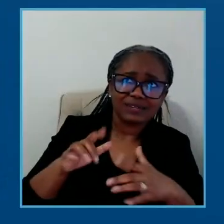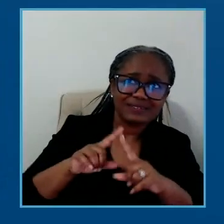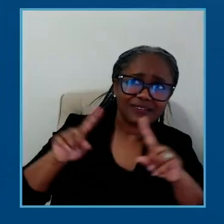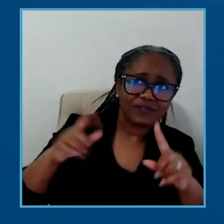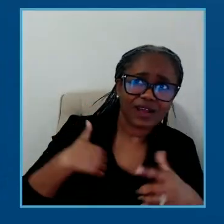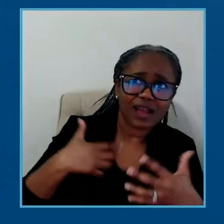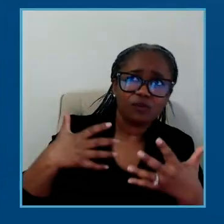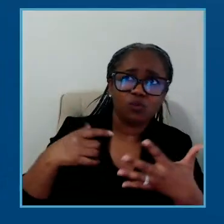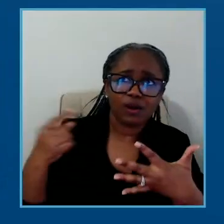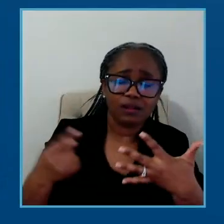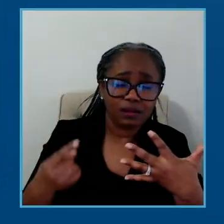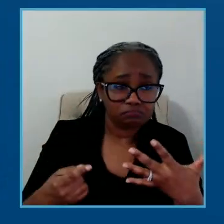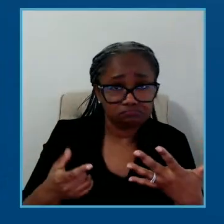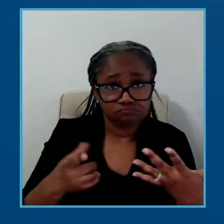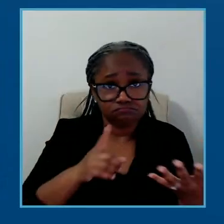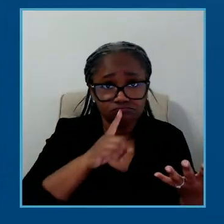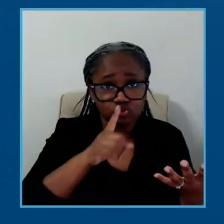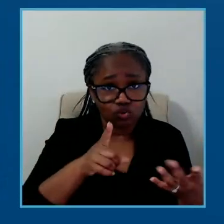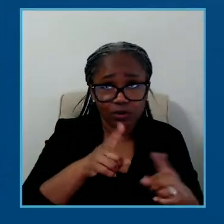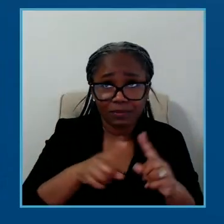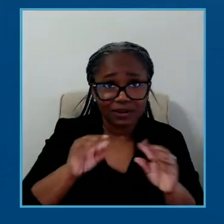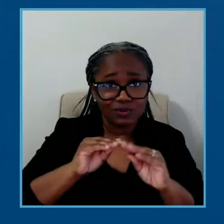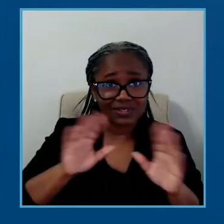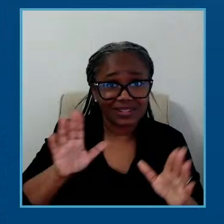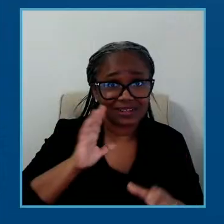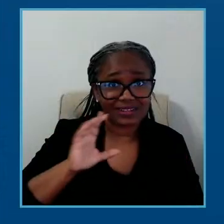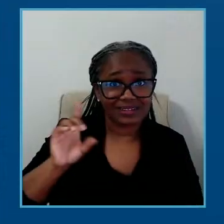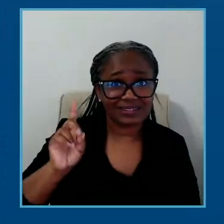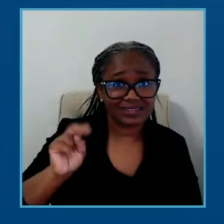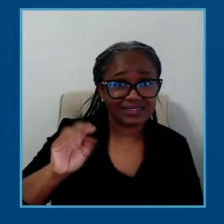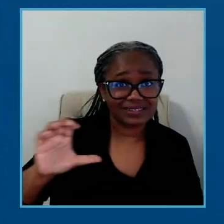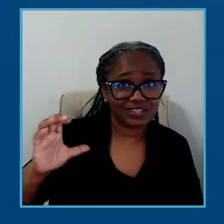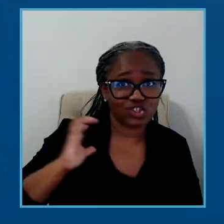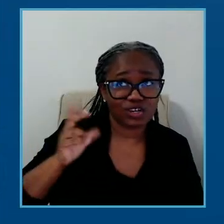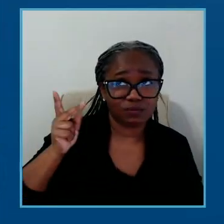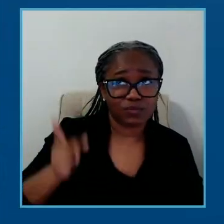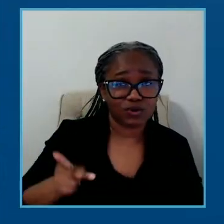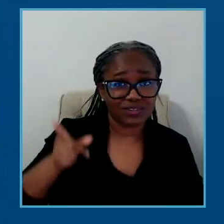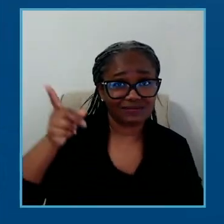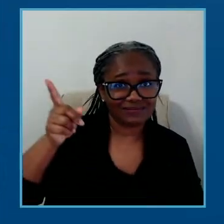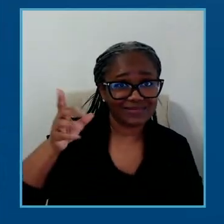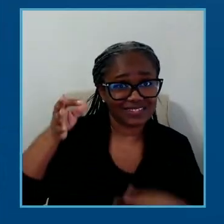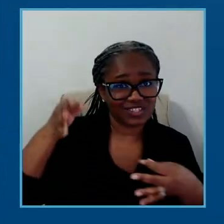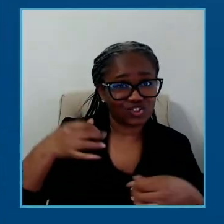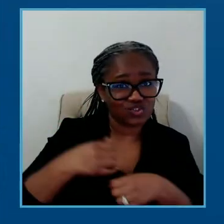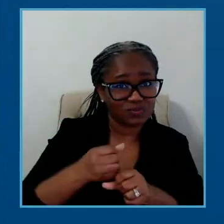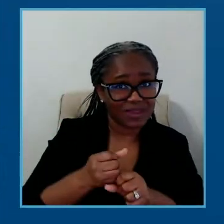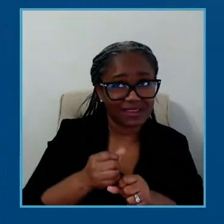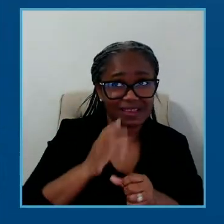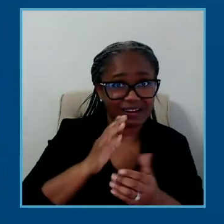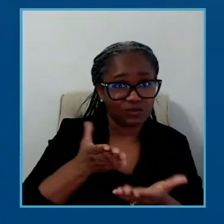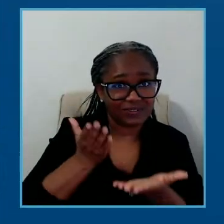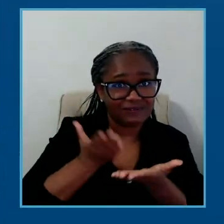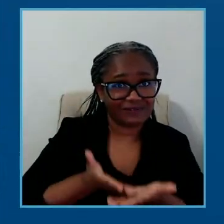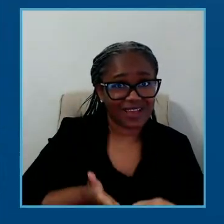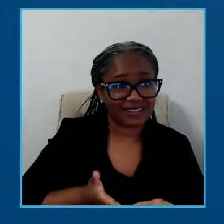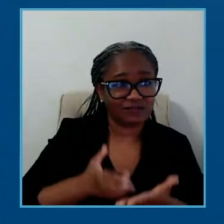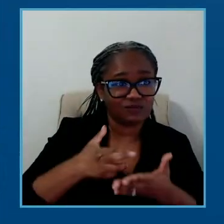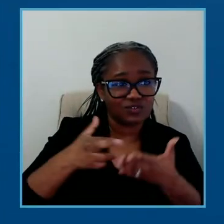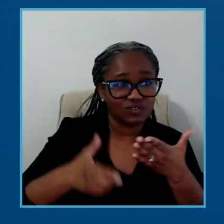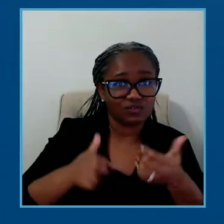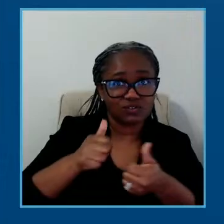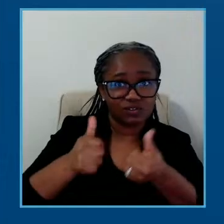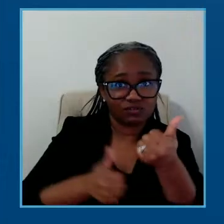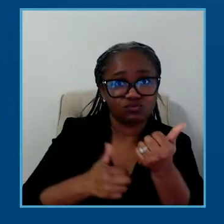it was clearly his decision to make, and it was a valid final decision under the rules. If there was an advantage to male candidates,